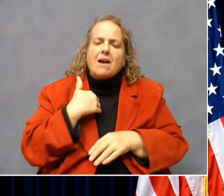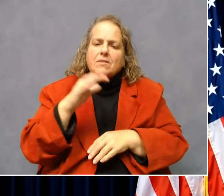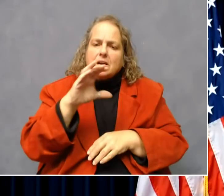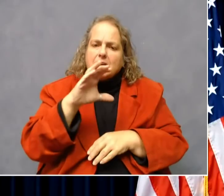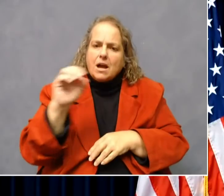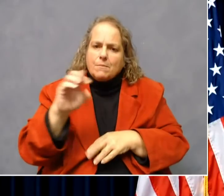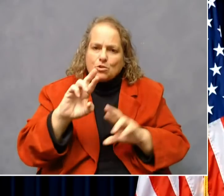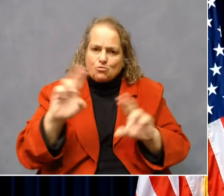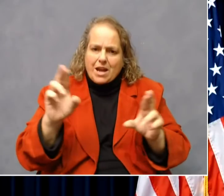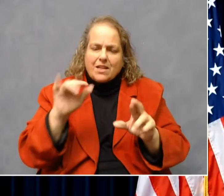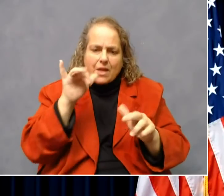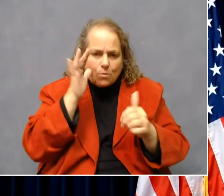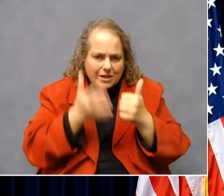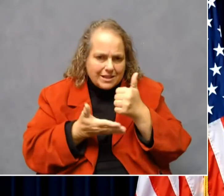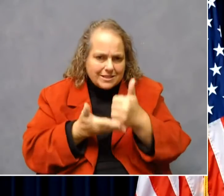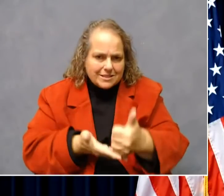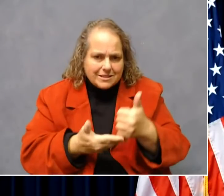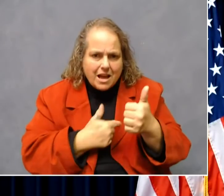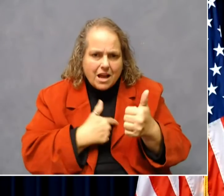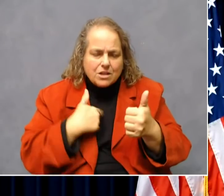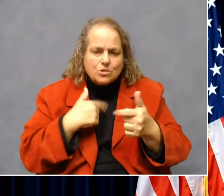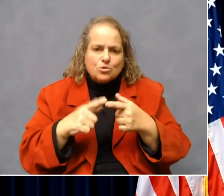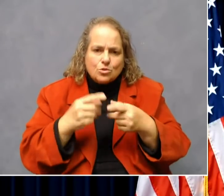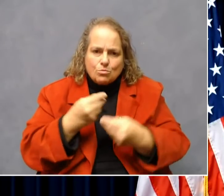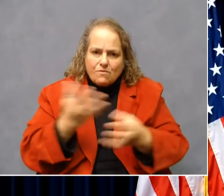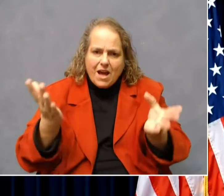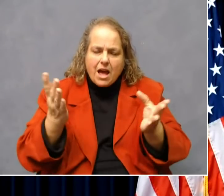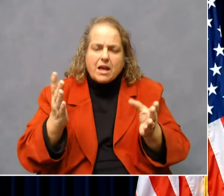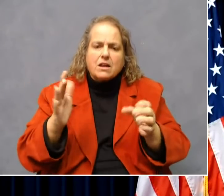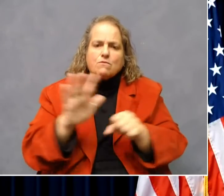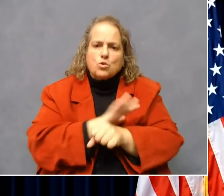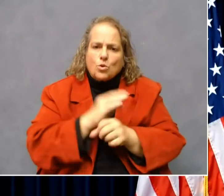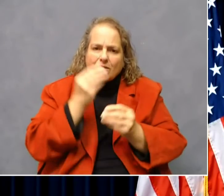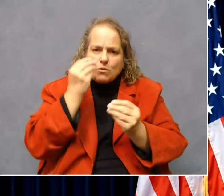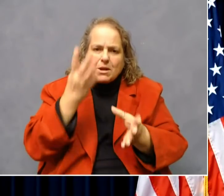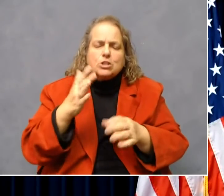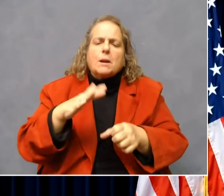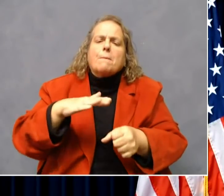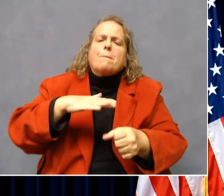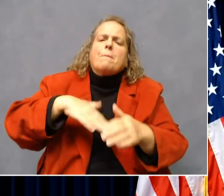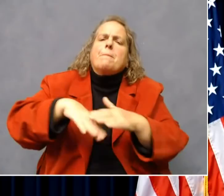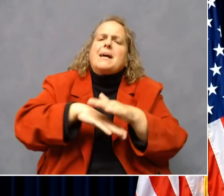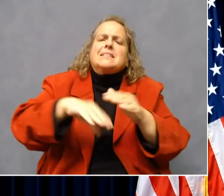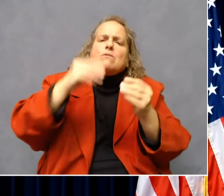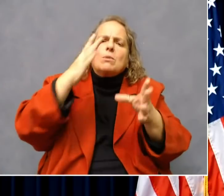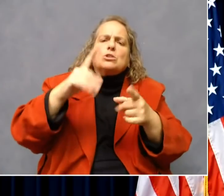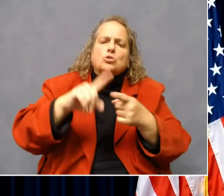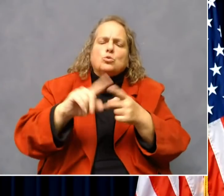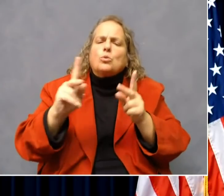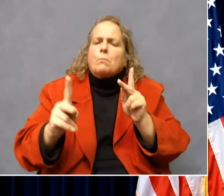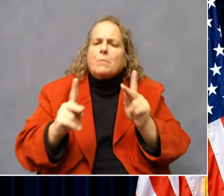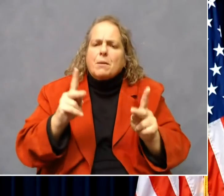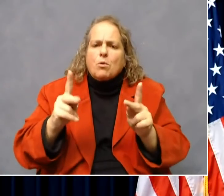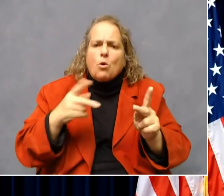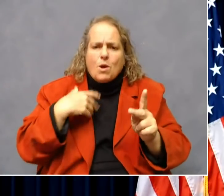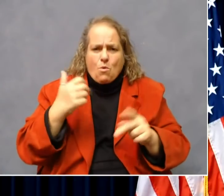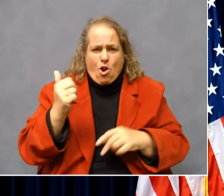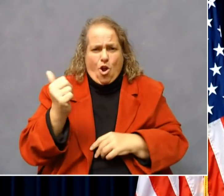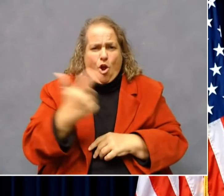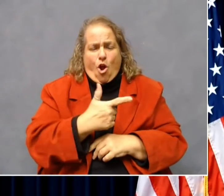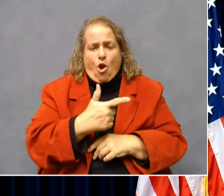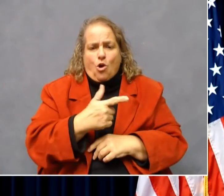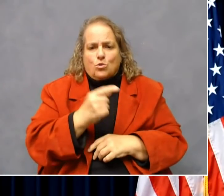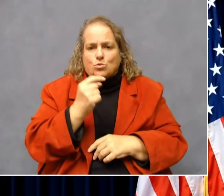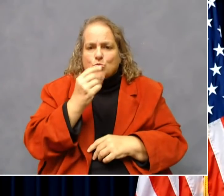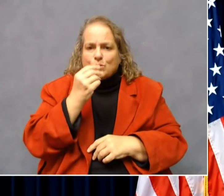us just to provide the basic information to people. And we want everybody to be able to see